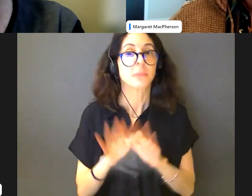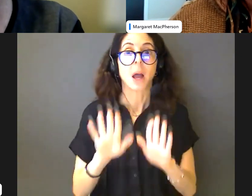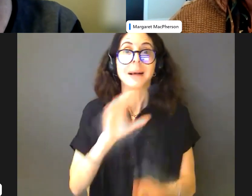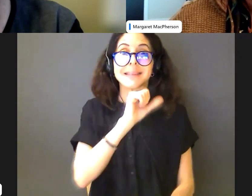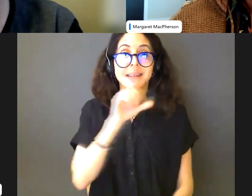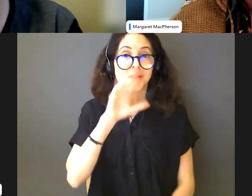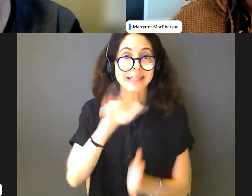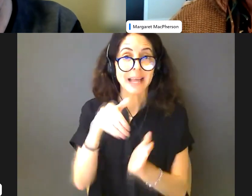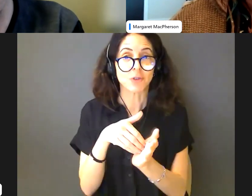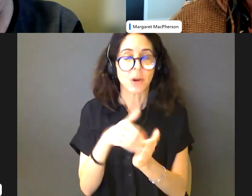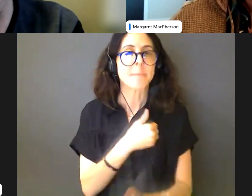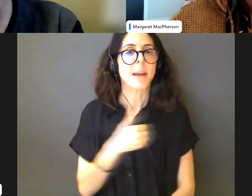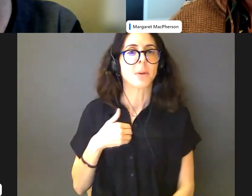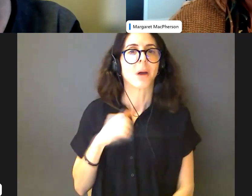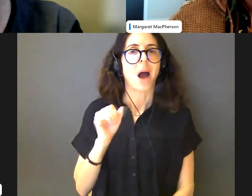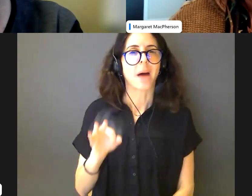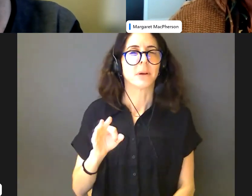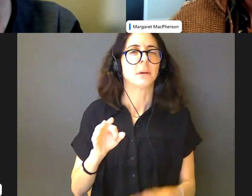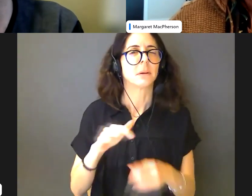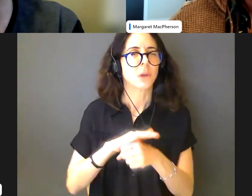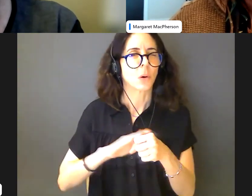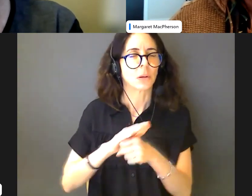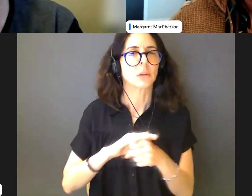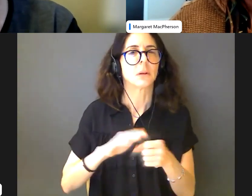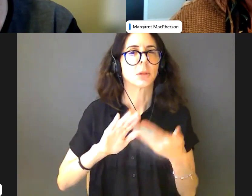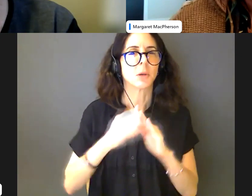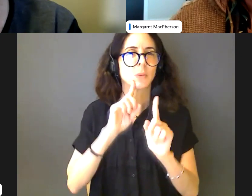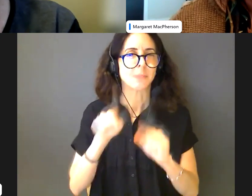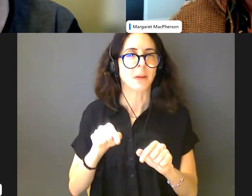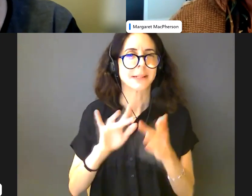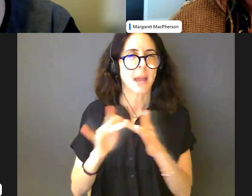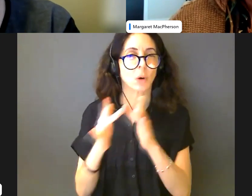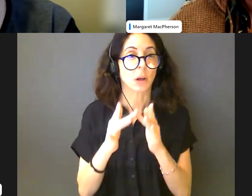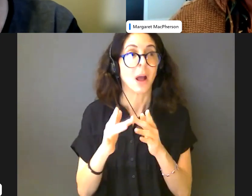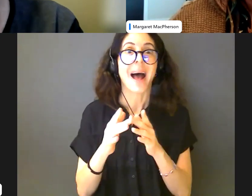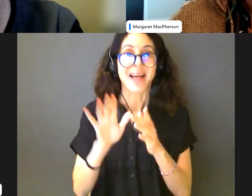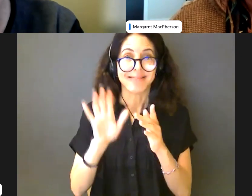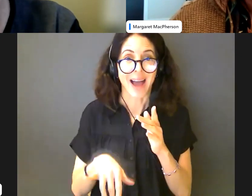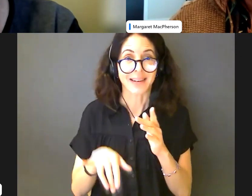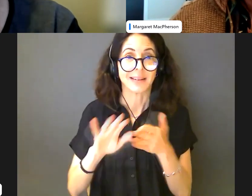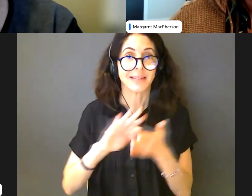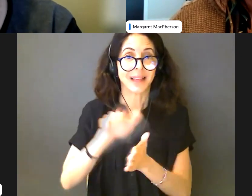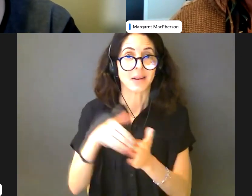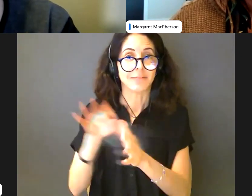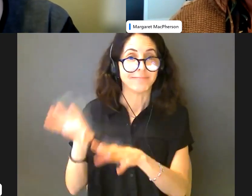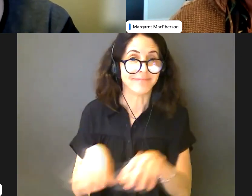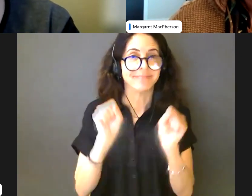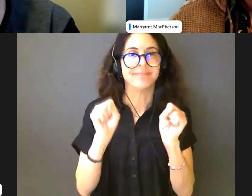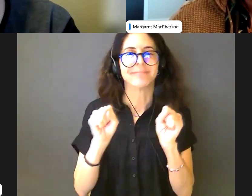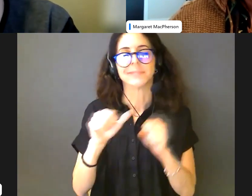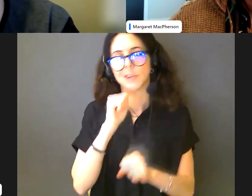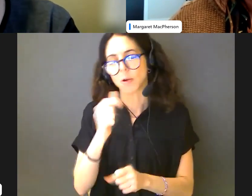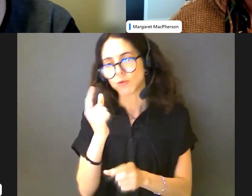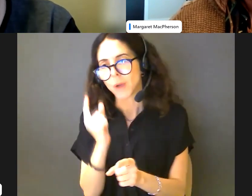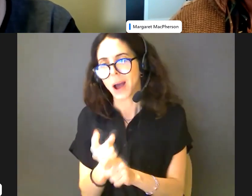a member of the local community response network and had hosted presentations of It's Not Right, Neighbors, Friends, and Family,